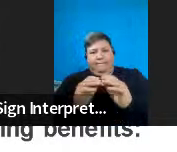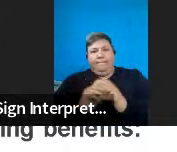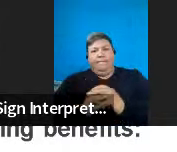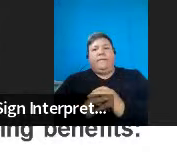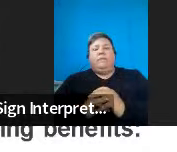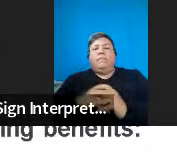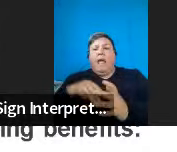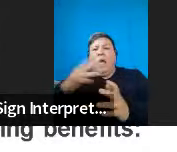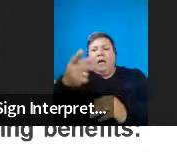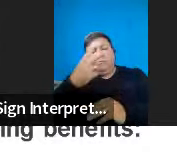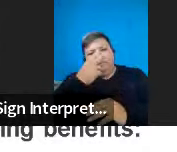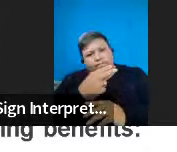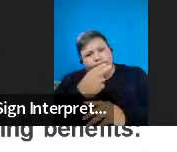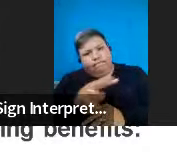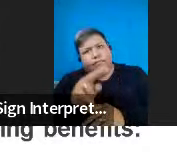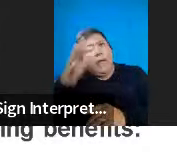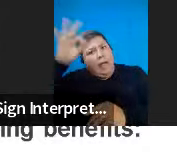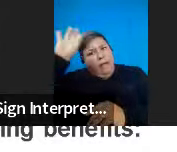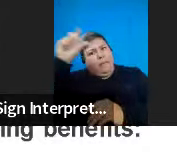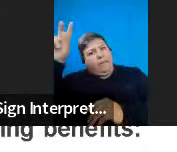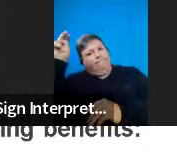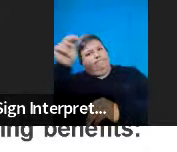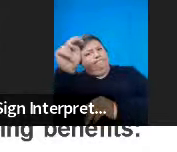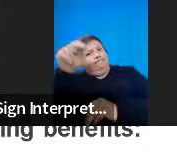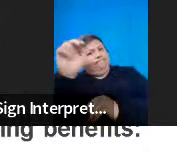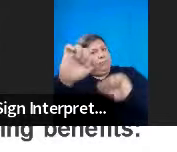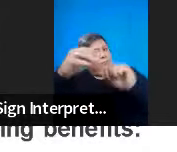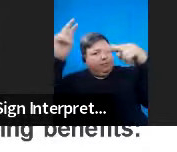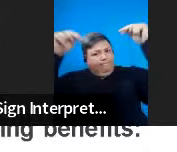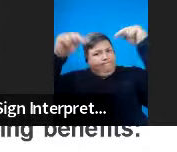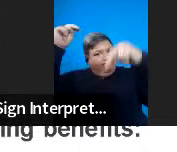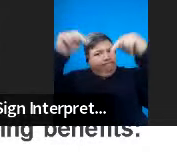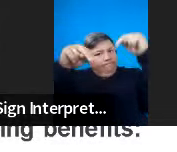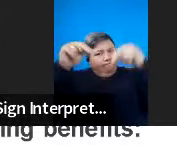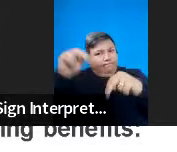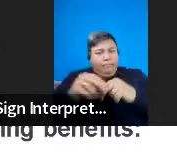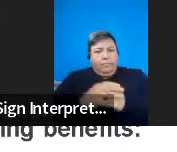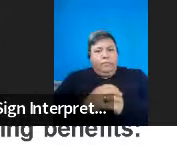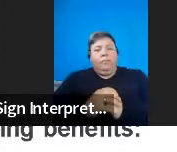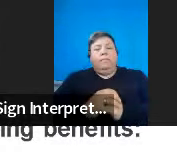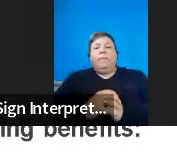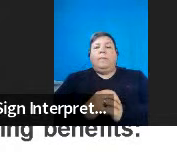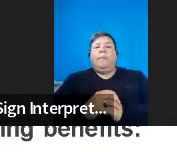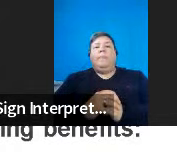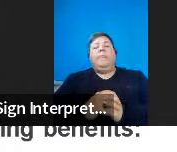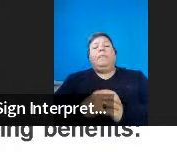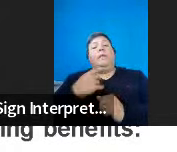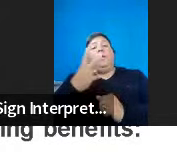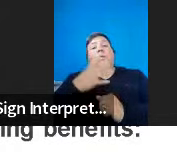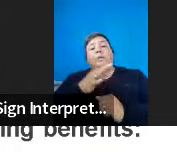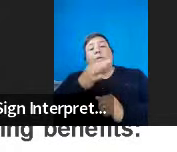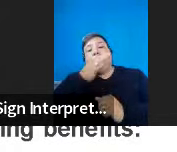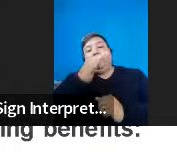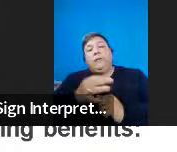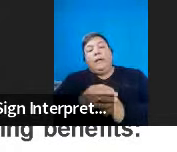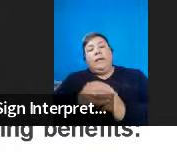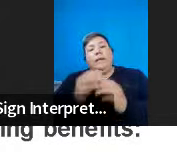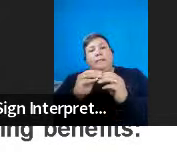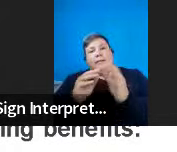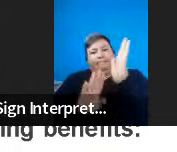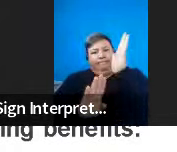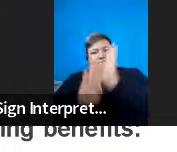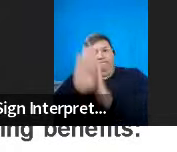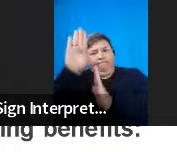recognition from each and every government agency that you interact with? I must also say that we've made strides and we are highly